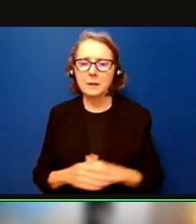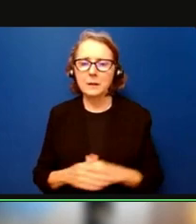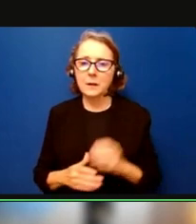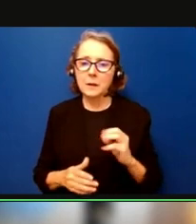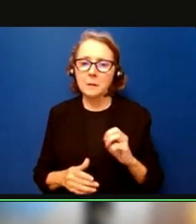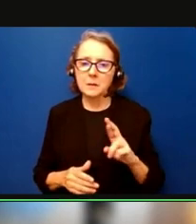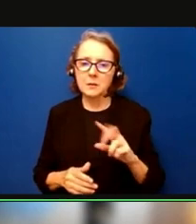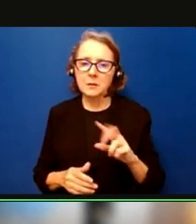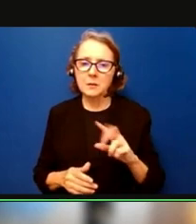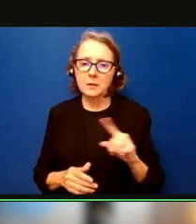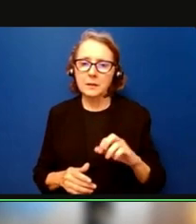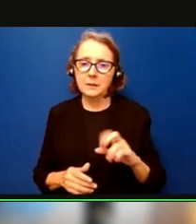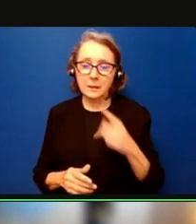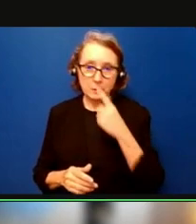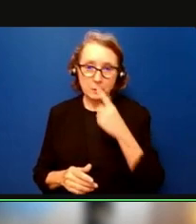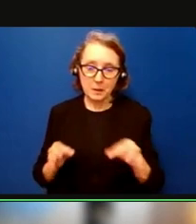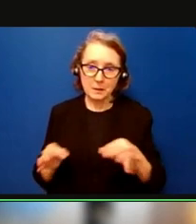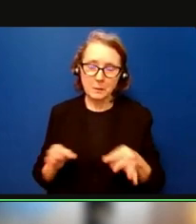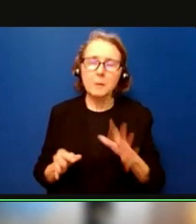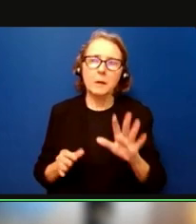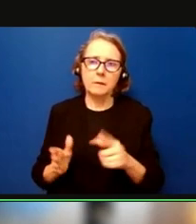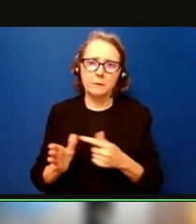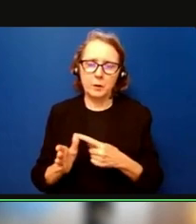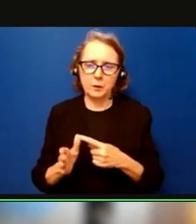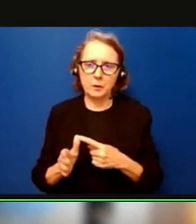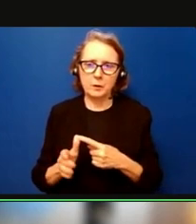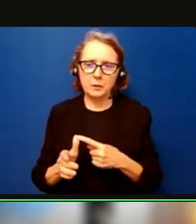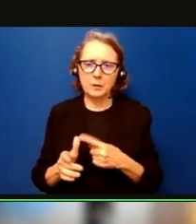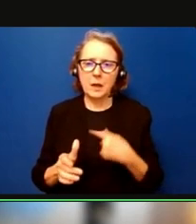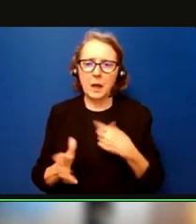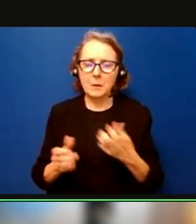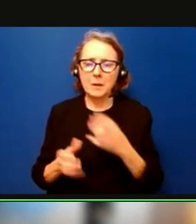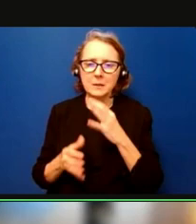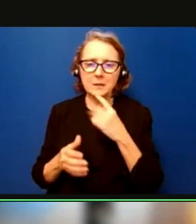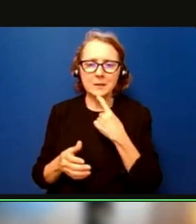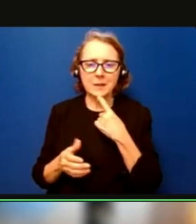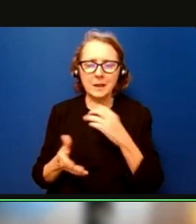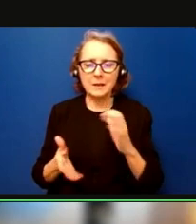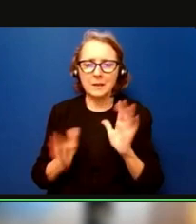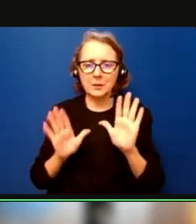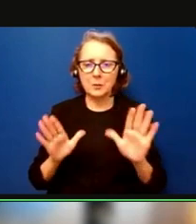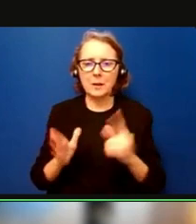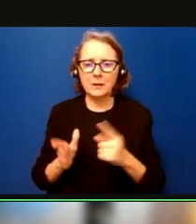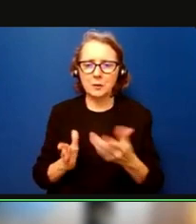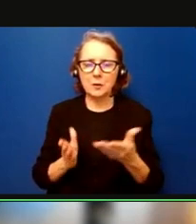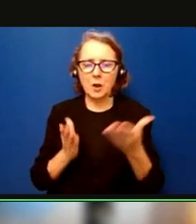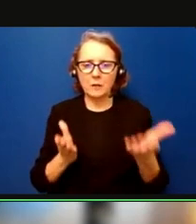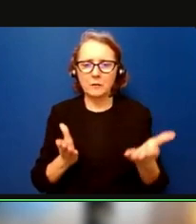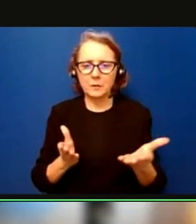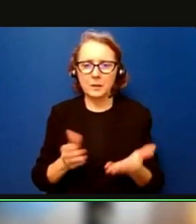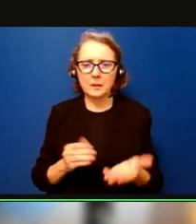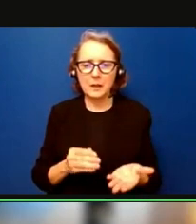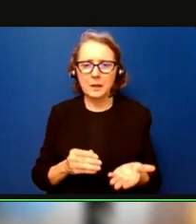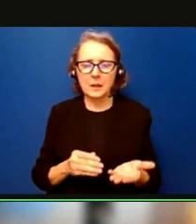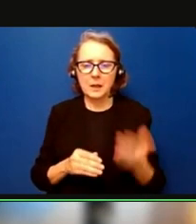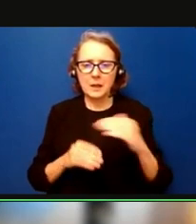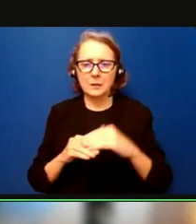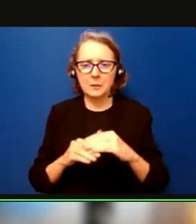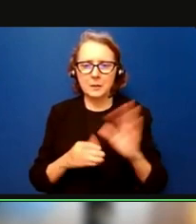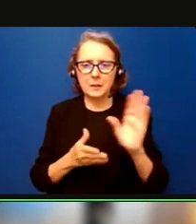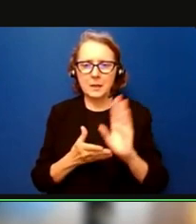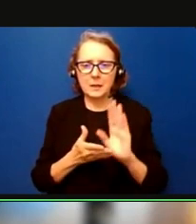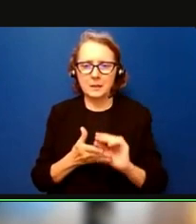a little bit about, well, first off, I wanted to say that's great that you're offering increasing a discount